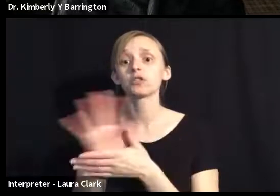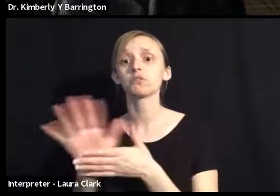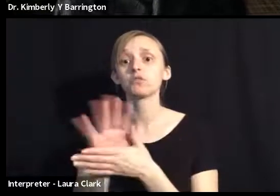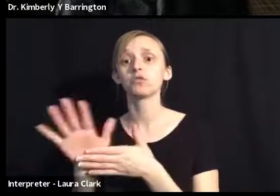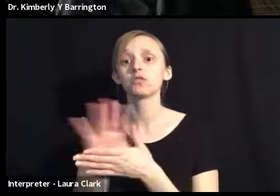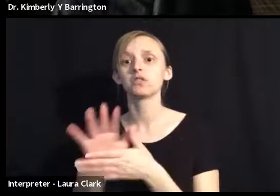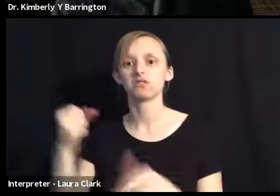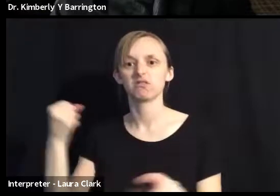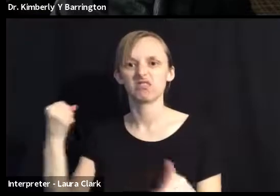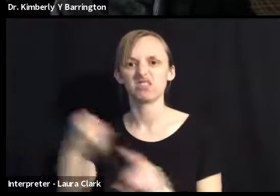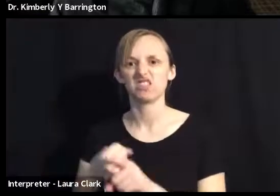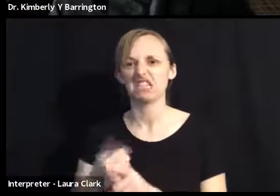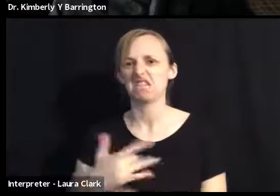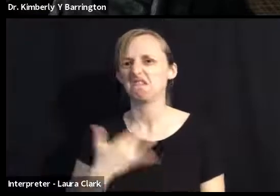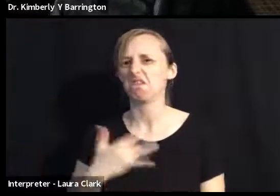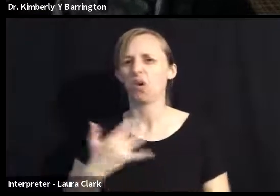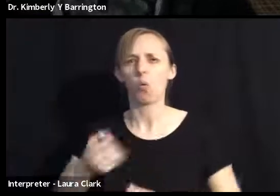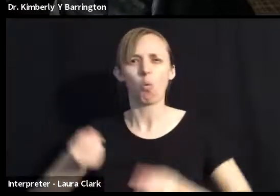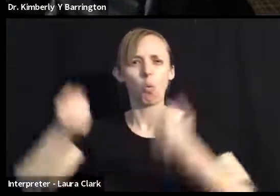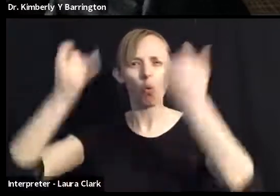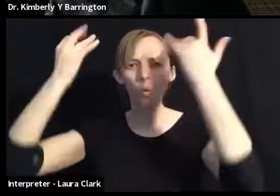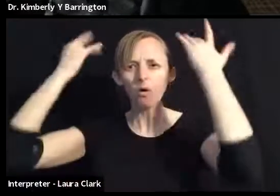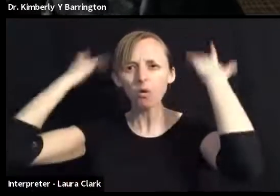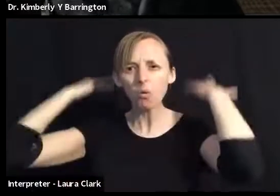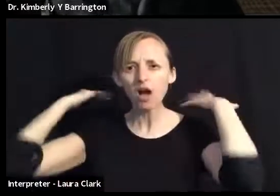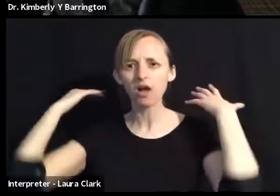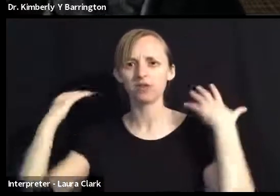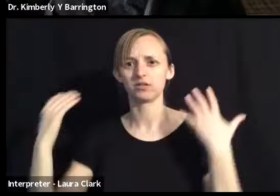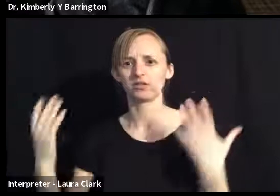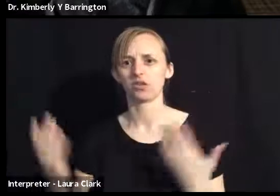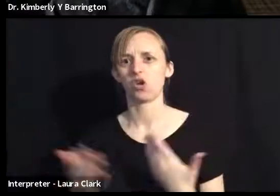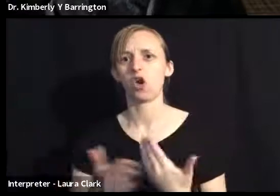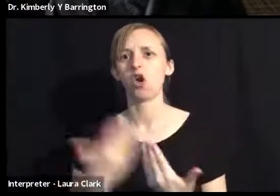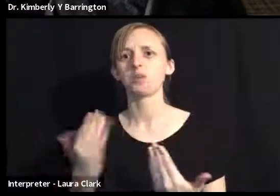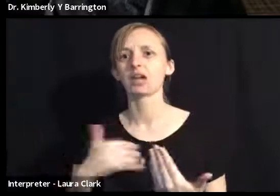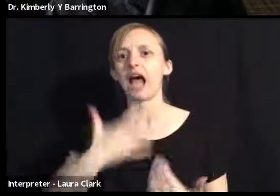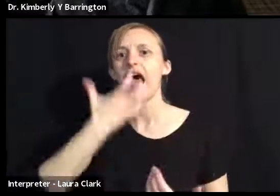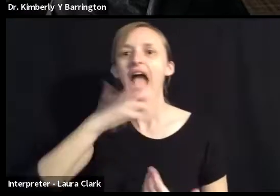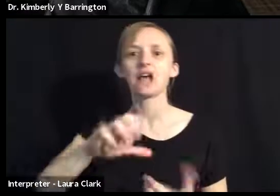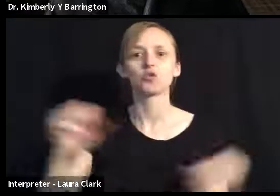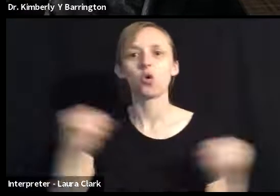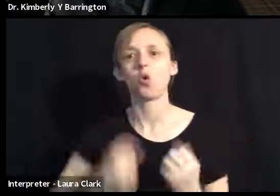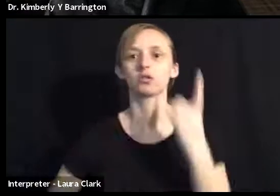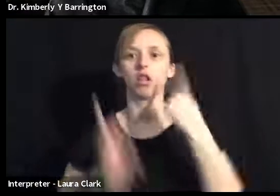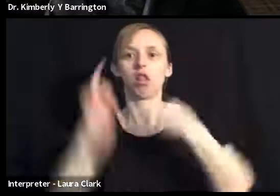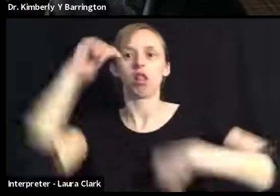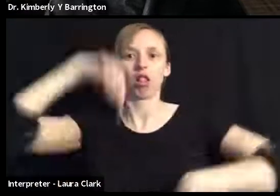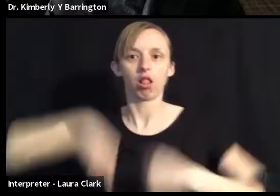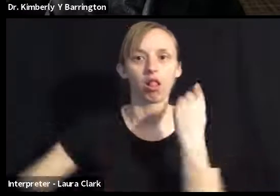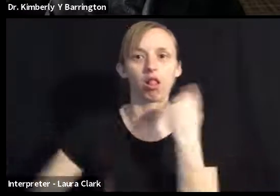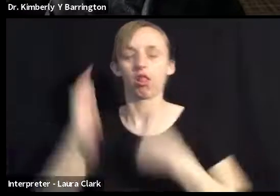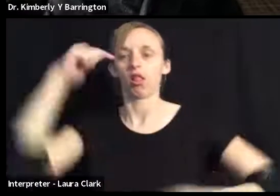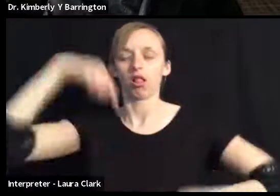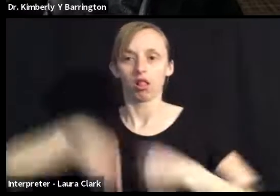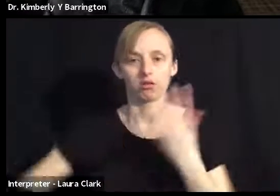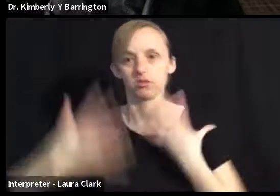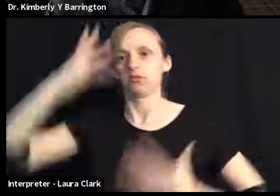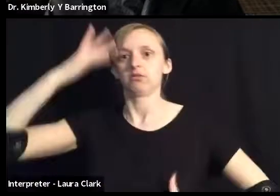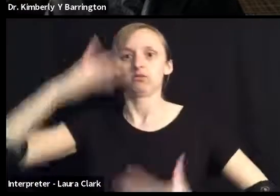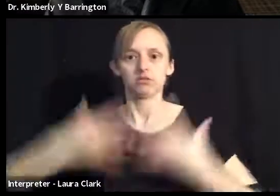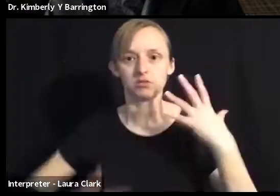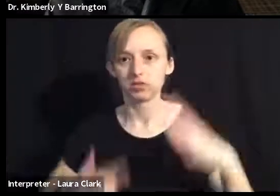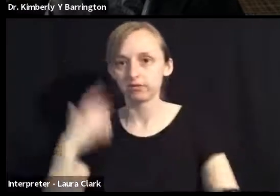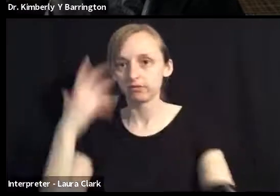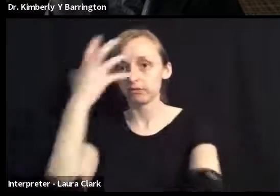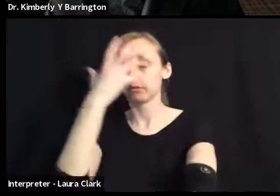overwhelming feeling come over me. And it was almost like up and down, hot, cold. I got super dizzy.